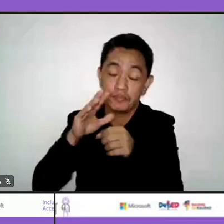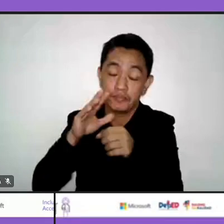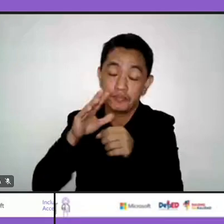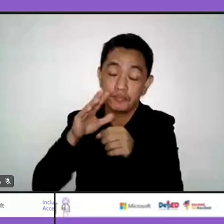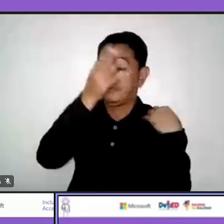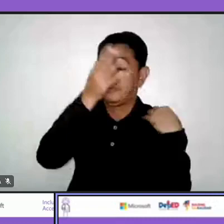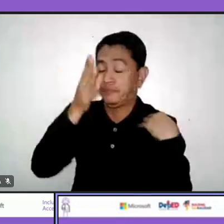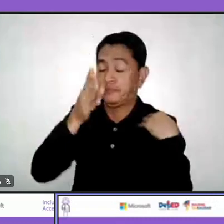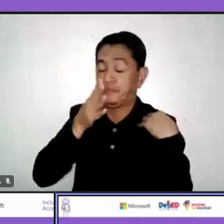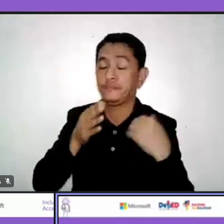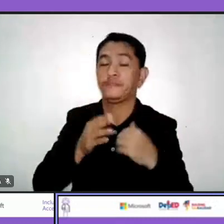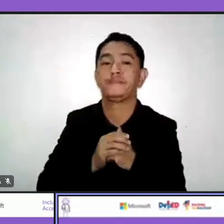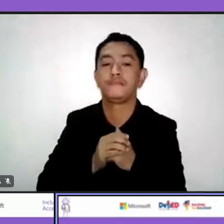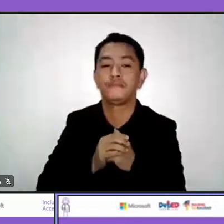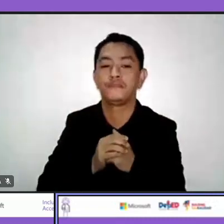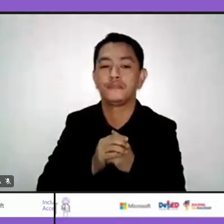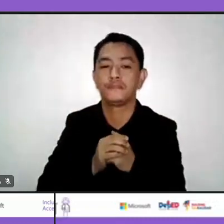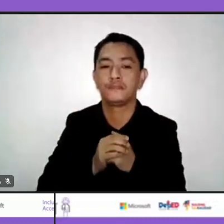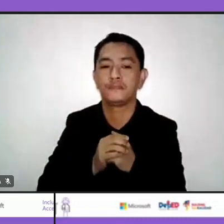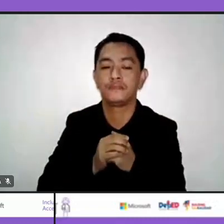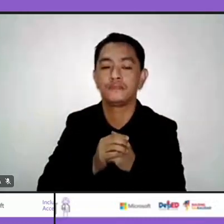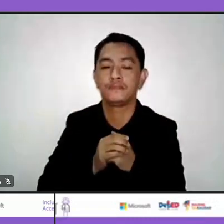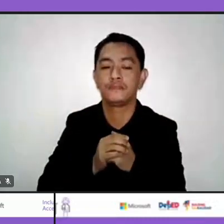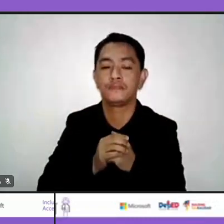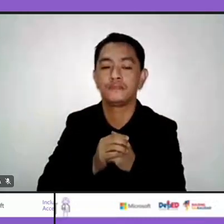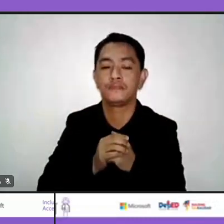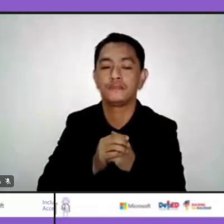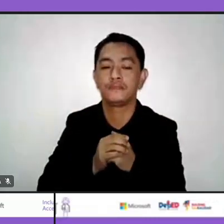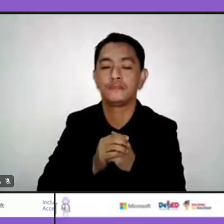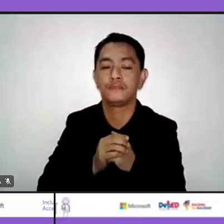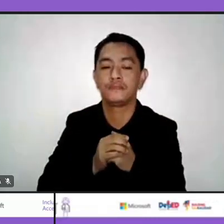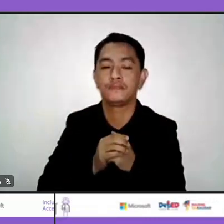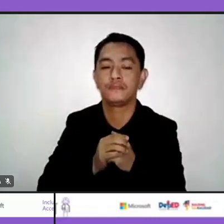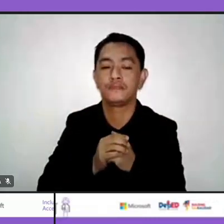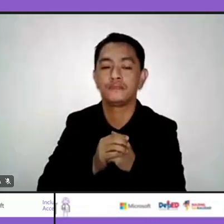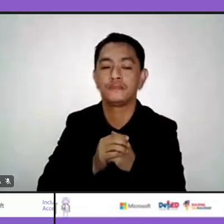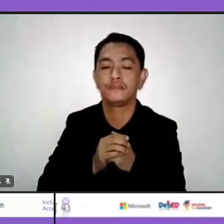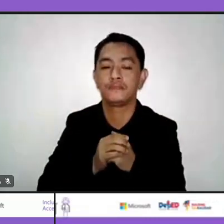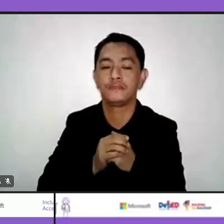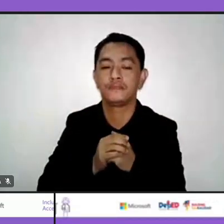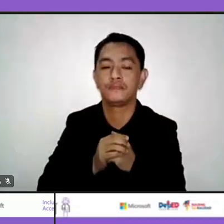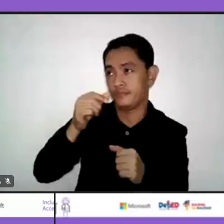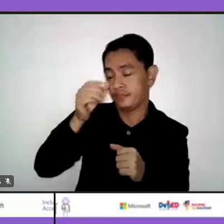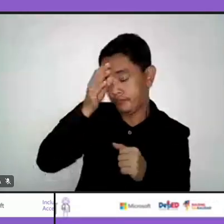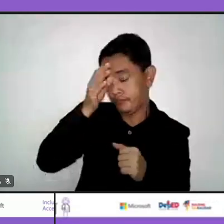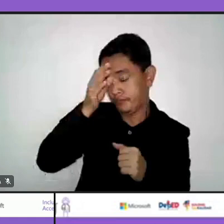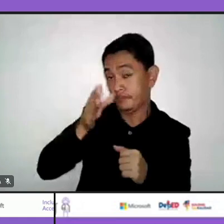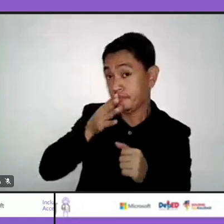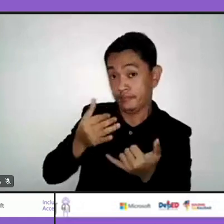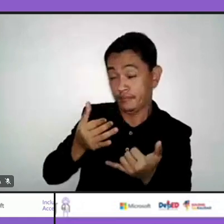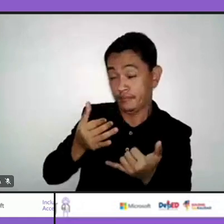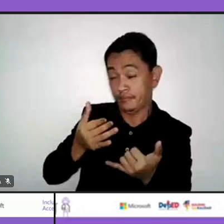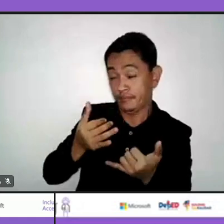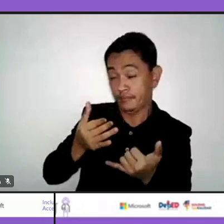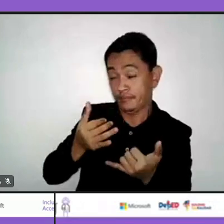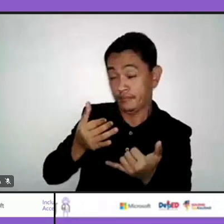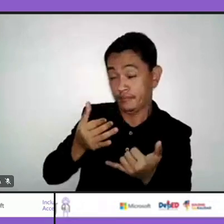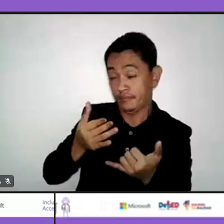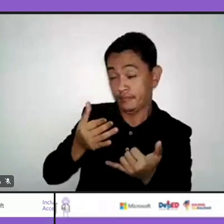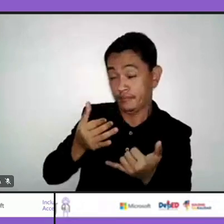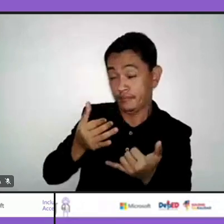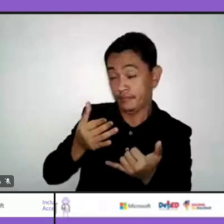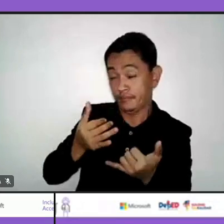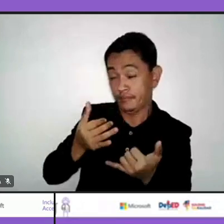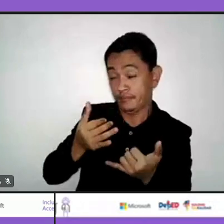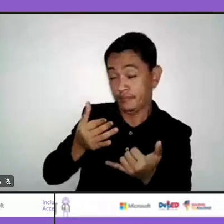mas nasobrahan pa yung pressure na nalagay sa kanila during this pandemic. And I really